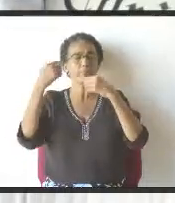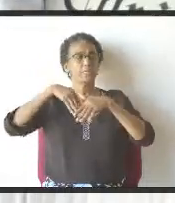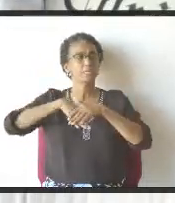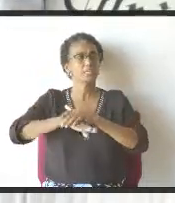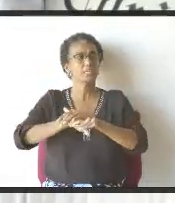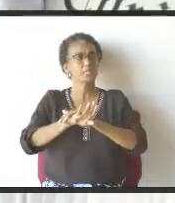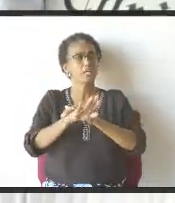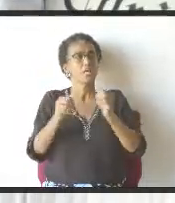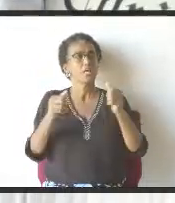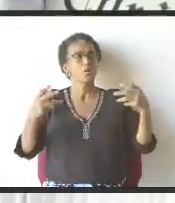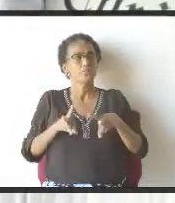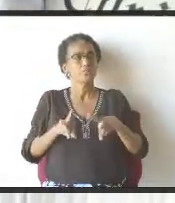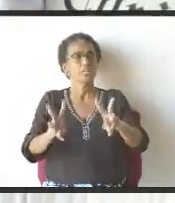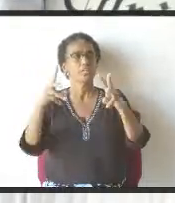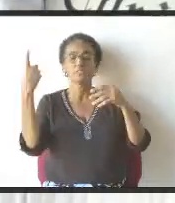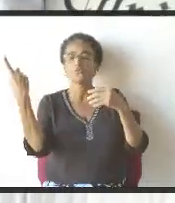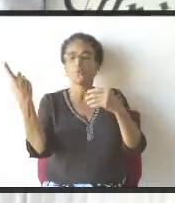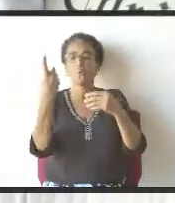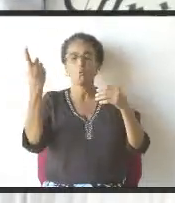in.